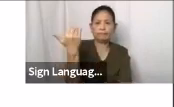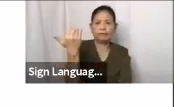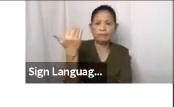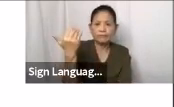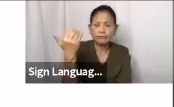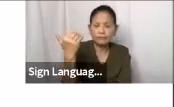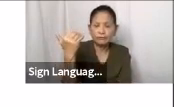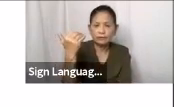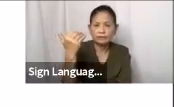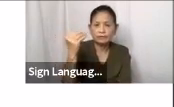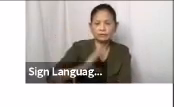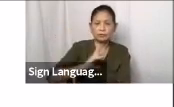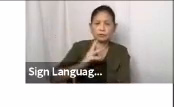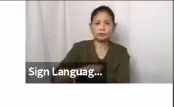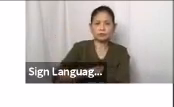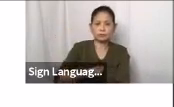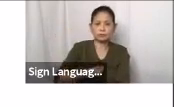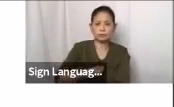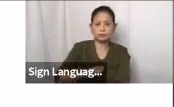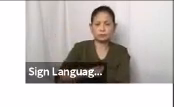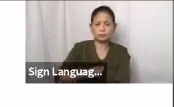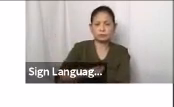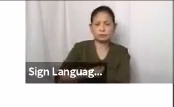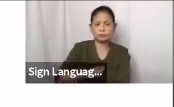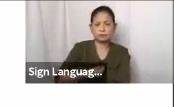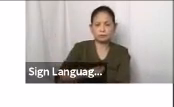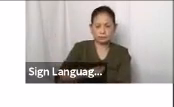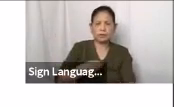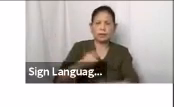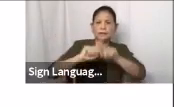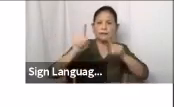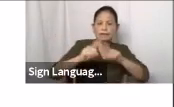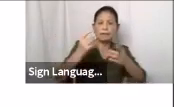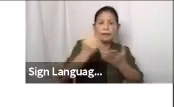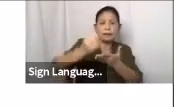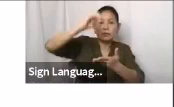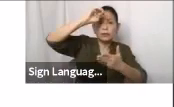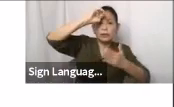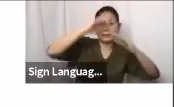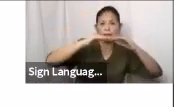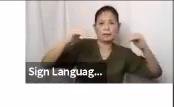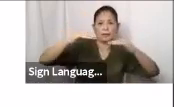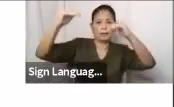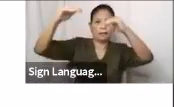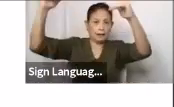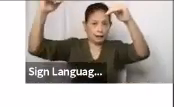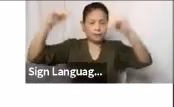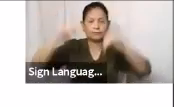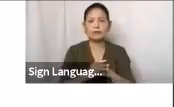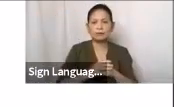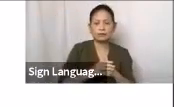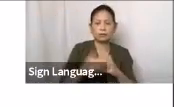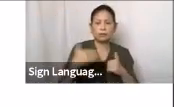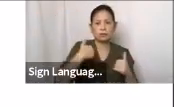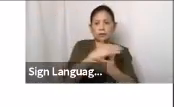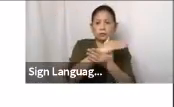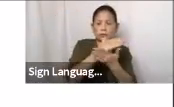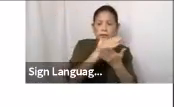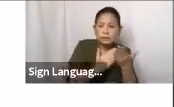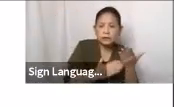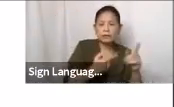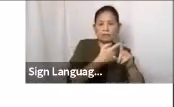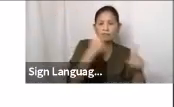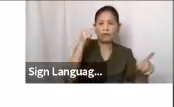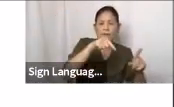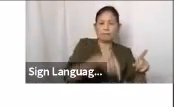I would say, literacy level from different class. So though we took some of them from the grassroots